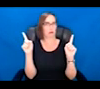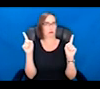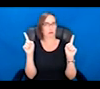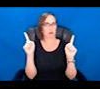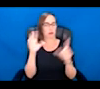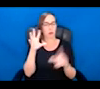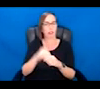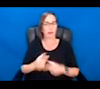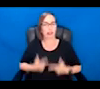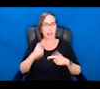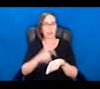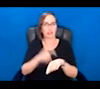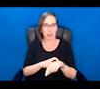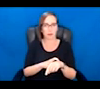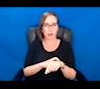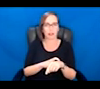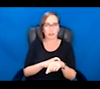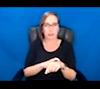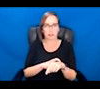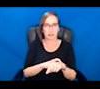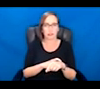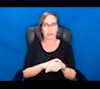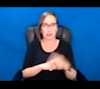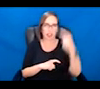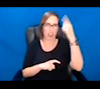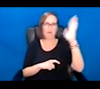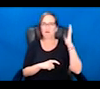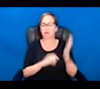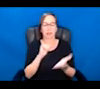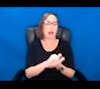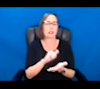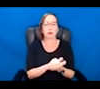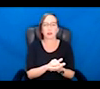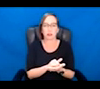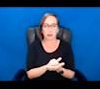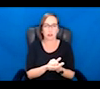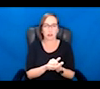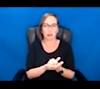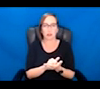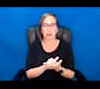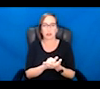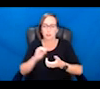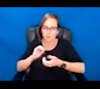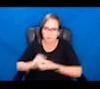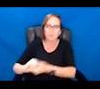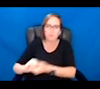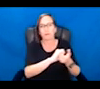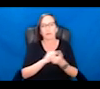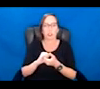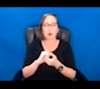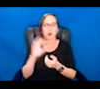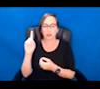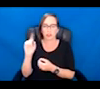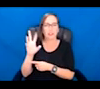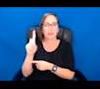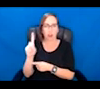my lifetime, at one point, I wouldn't have thought that there would be kind of pulling together around the defunding the police and really